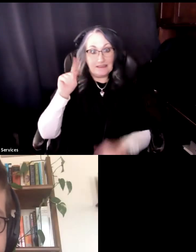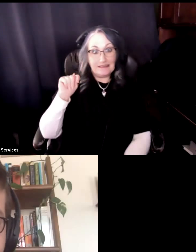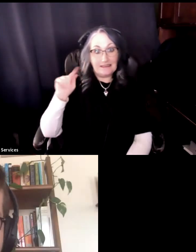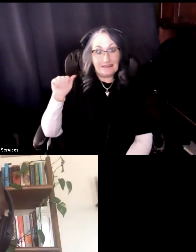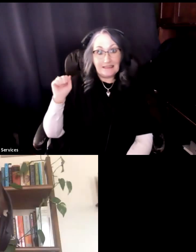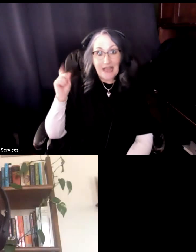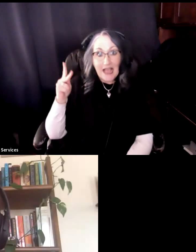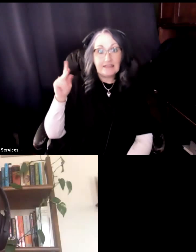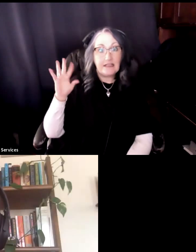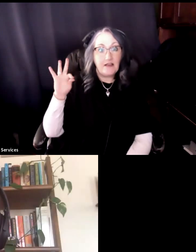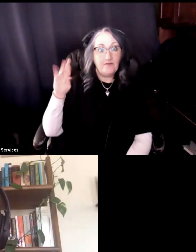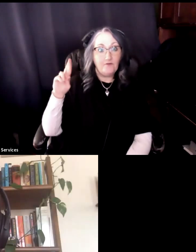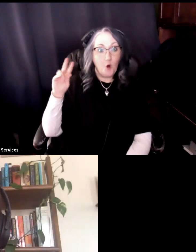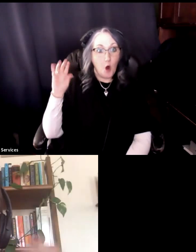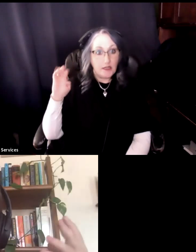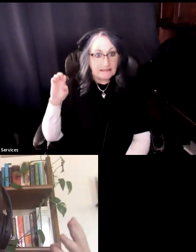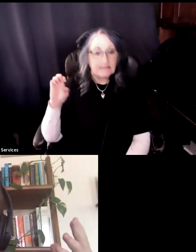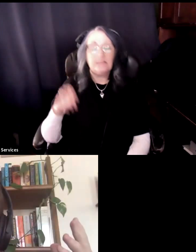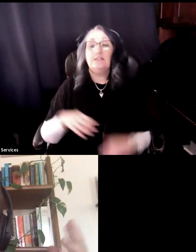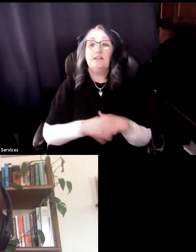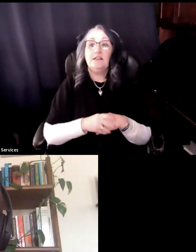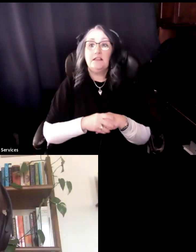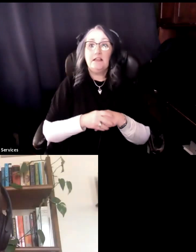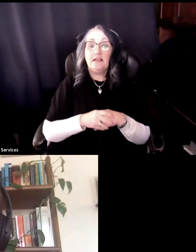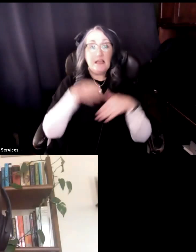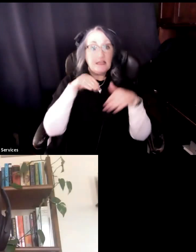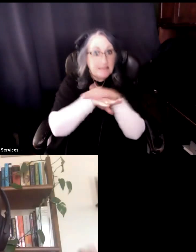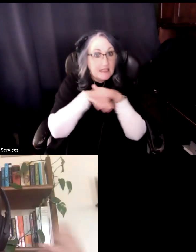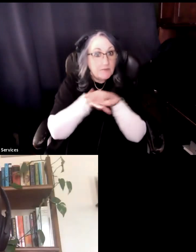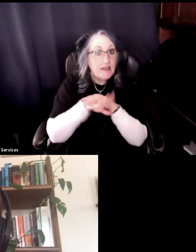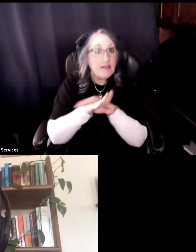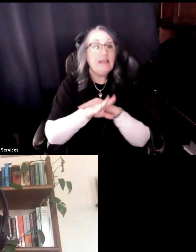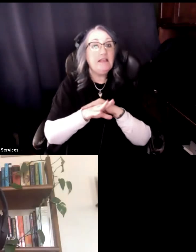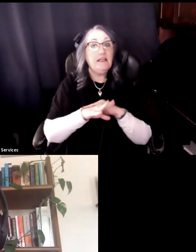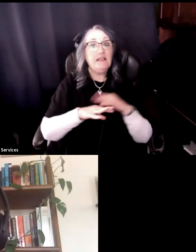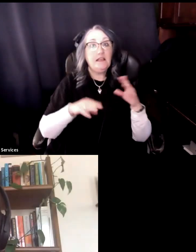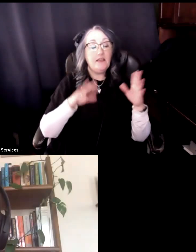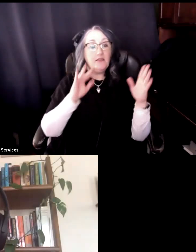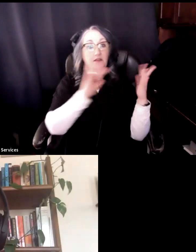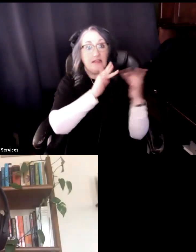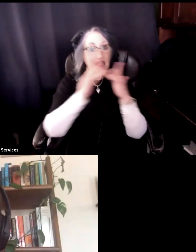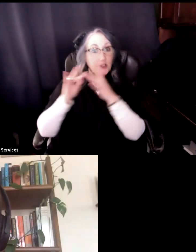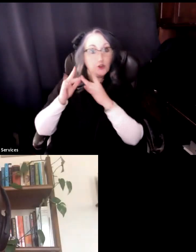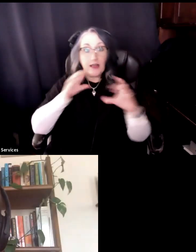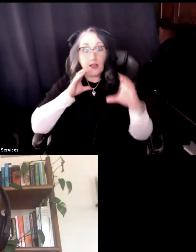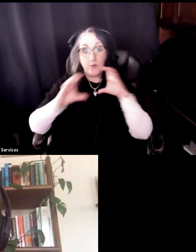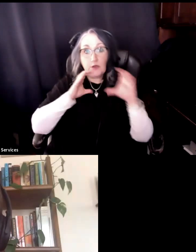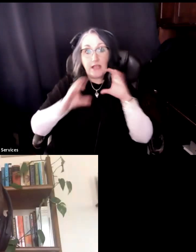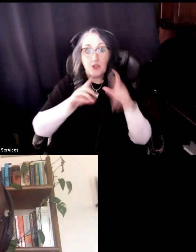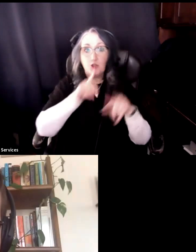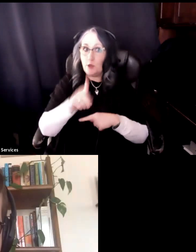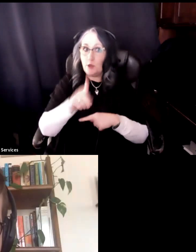on accessibility, interactions, and the digital content and communications that are coming out of